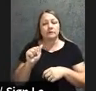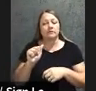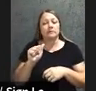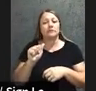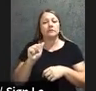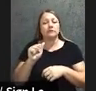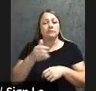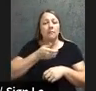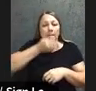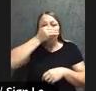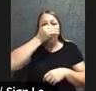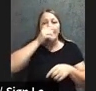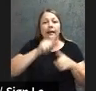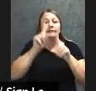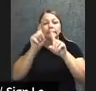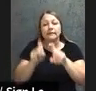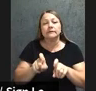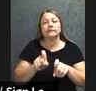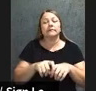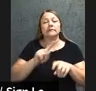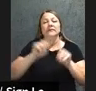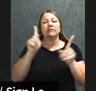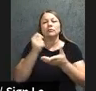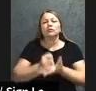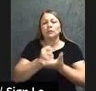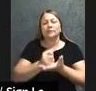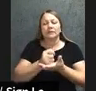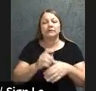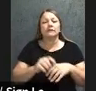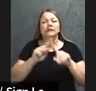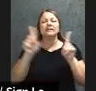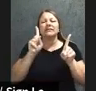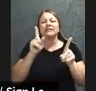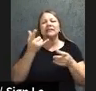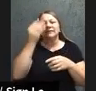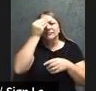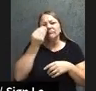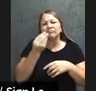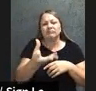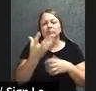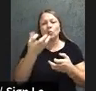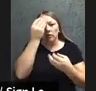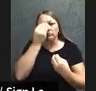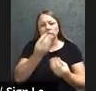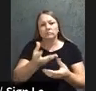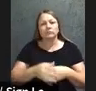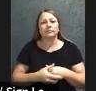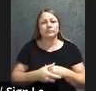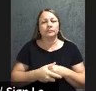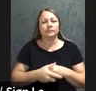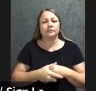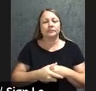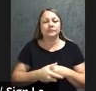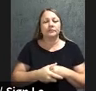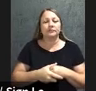masks, testing, treatment, ventilation tips, long COVID, and lots of other